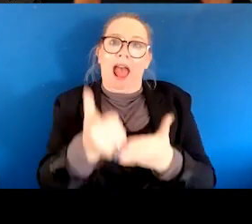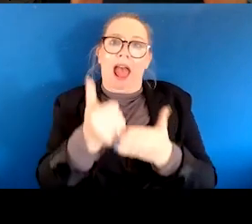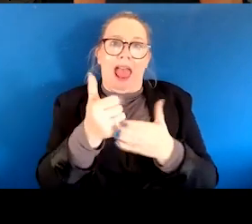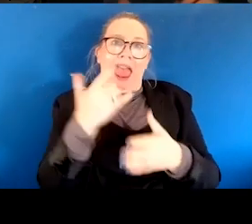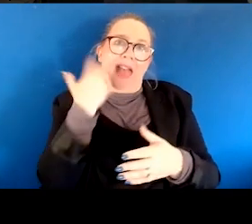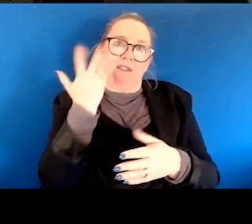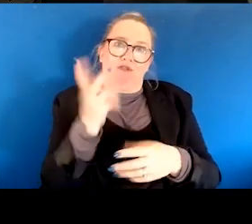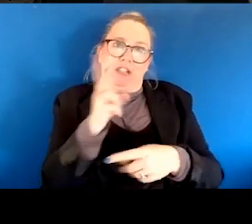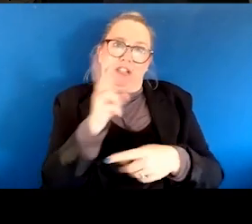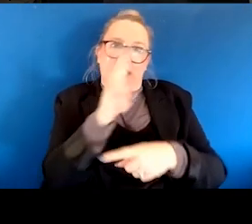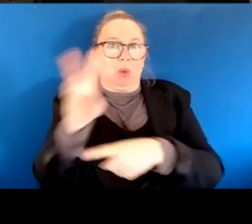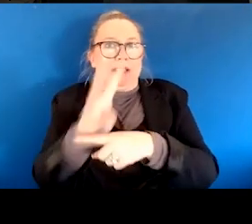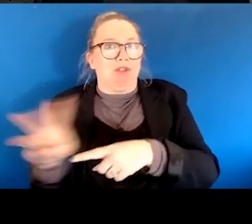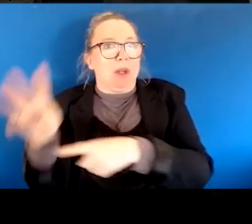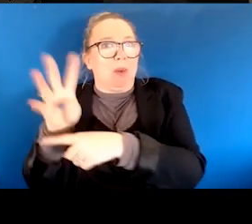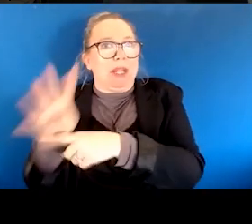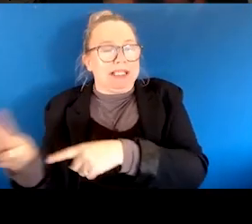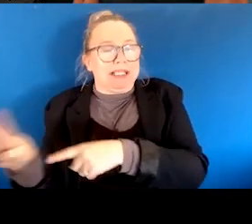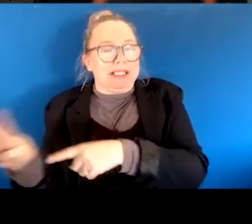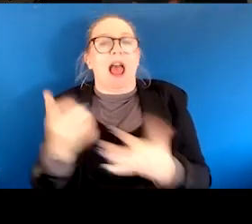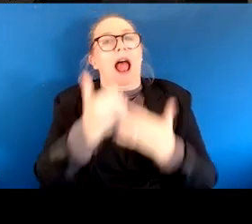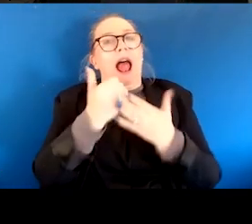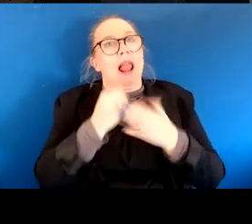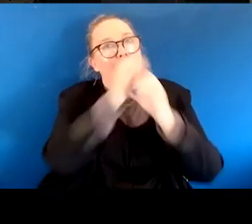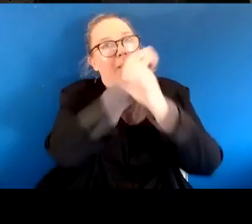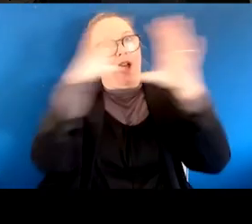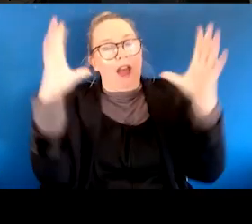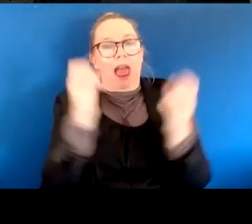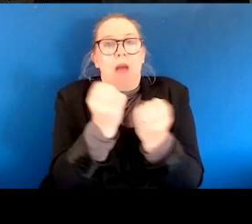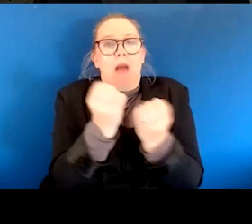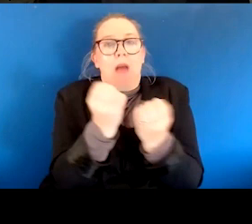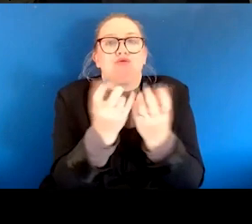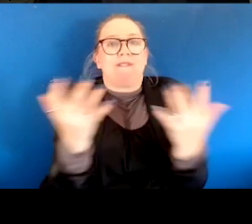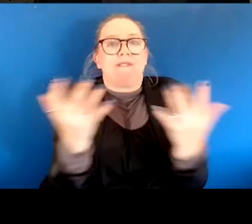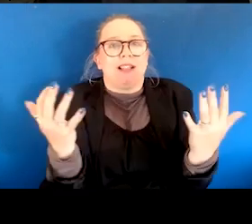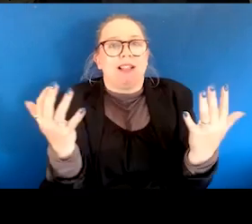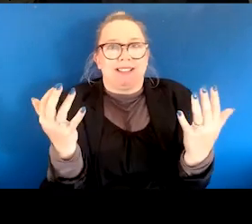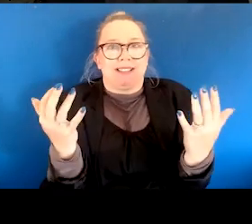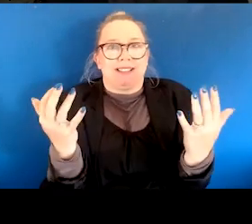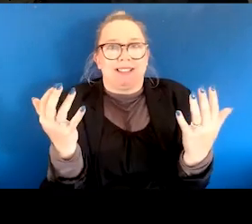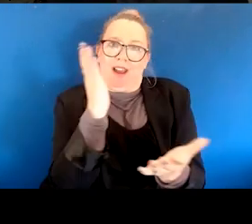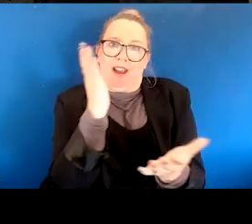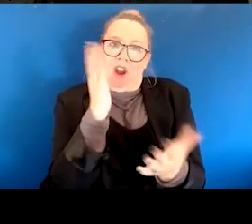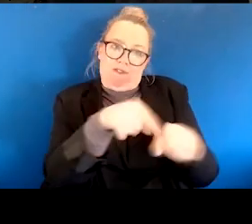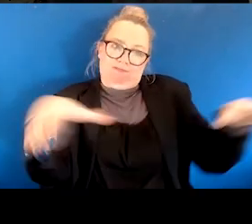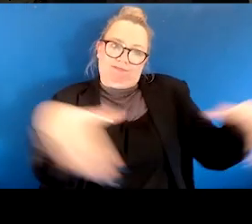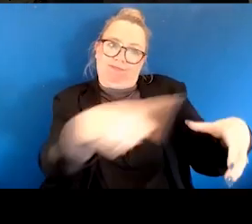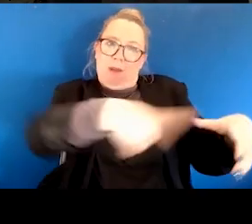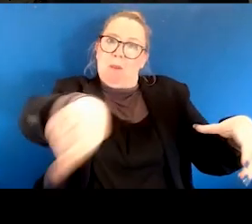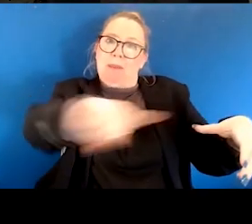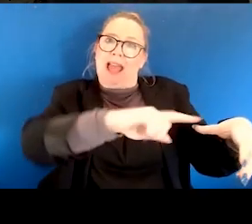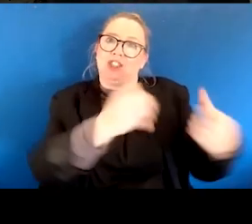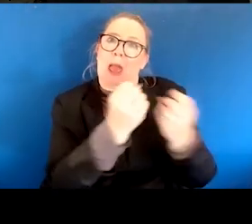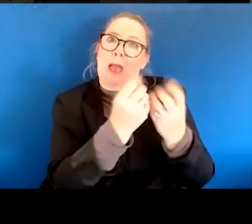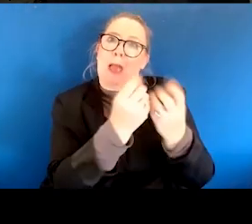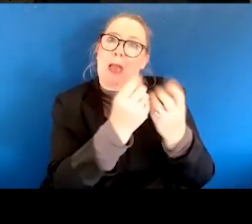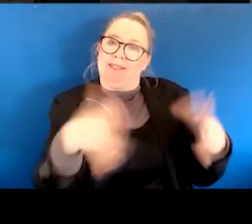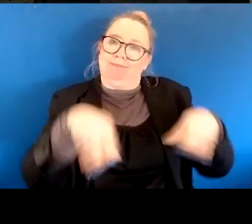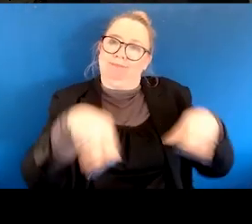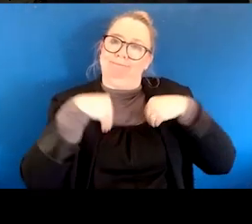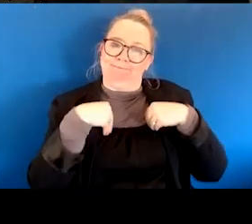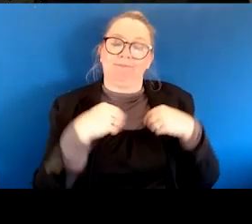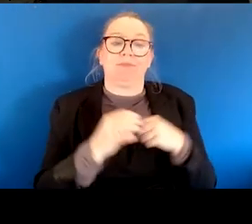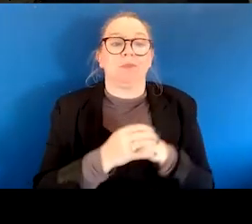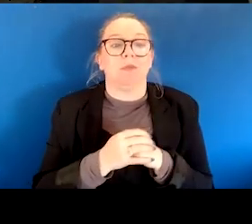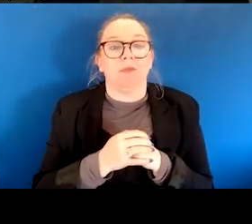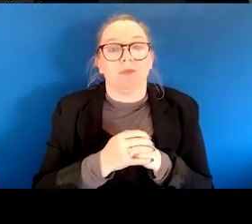that actually tells you the real prevalence and incidence in the population. It began reporting for